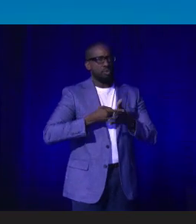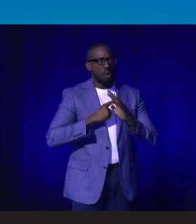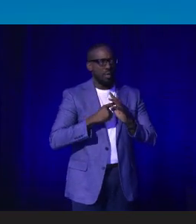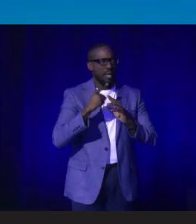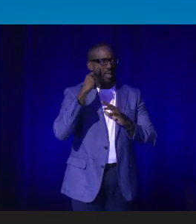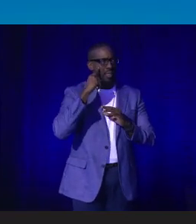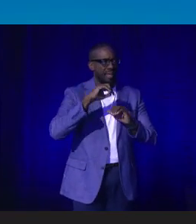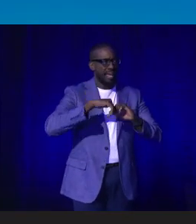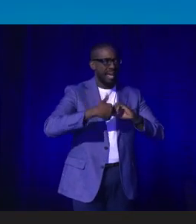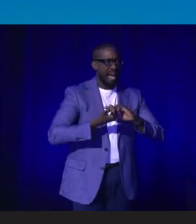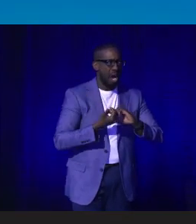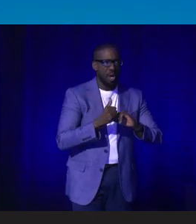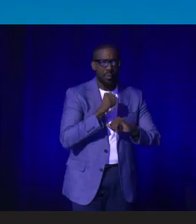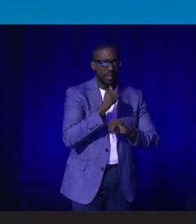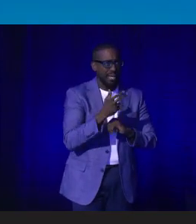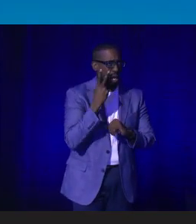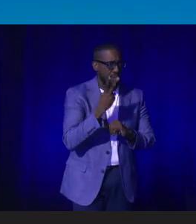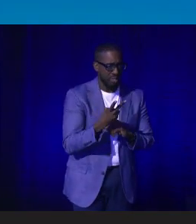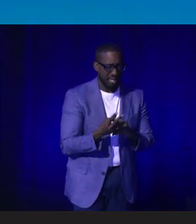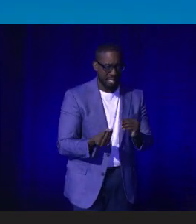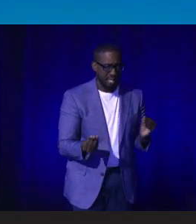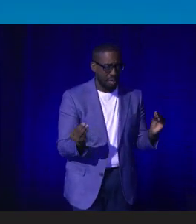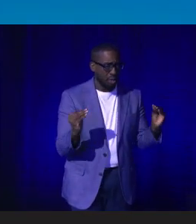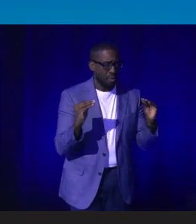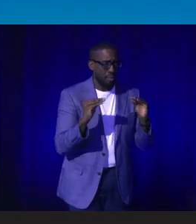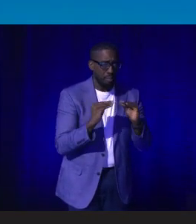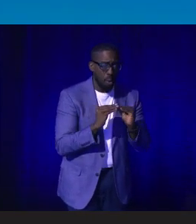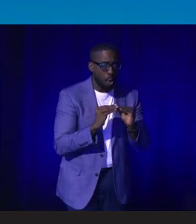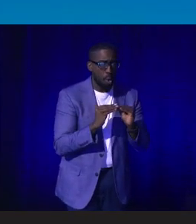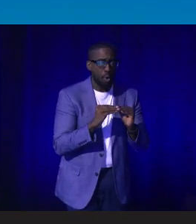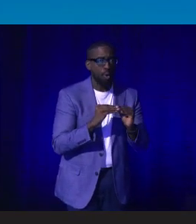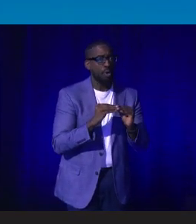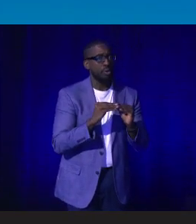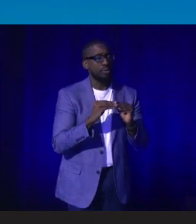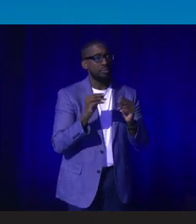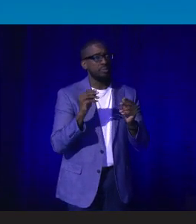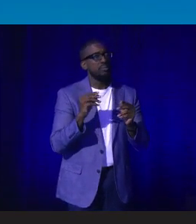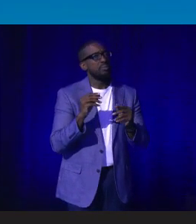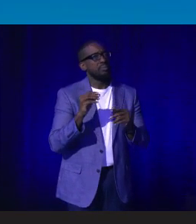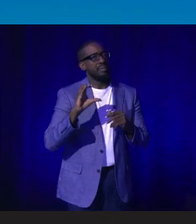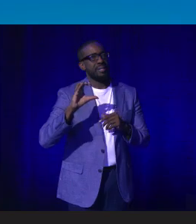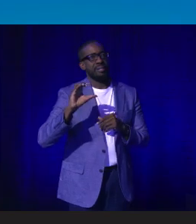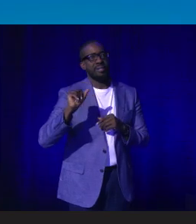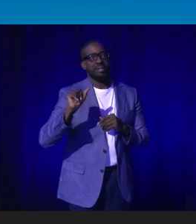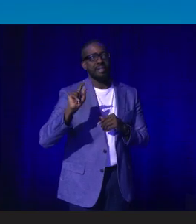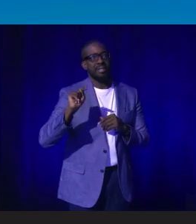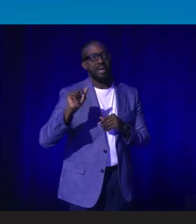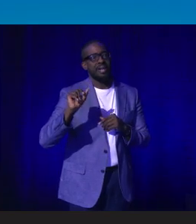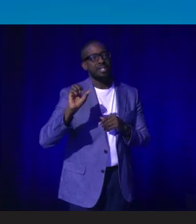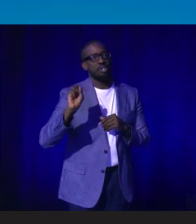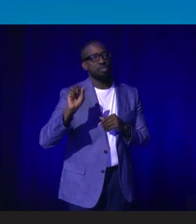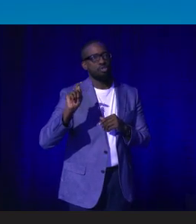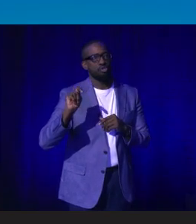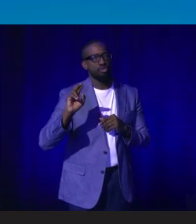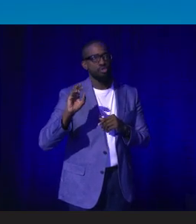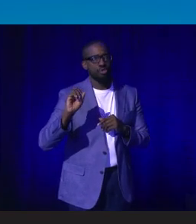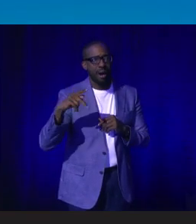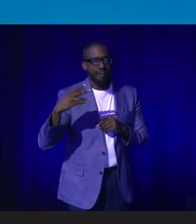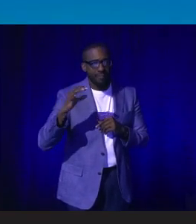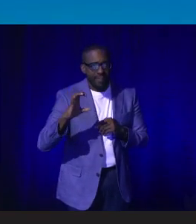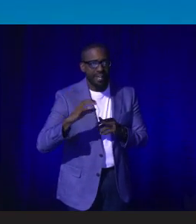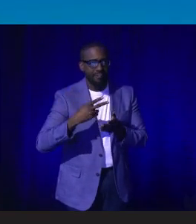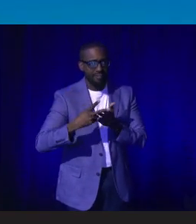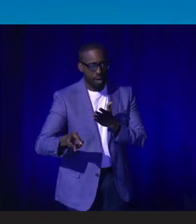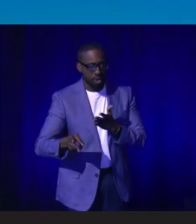how come we're not seeing more catastrophic failures? Or are they cooling it from the right direction, or that